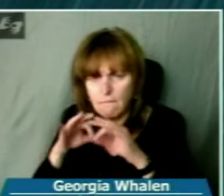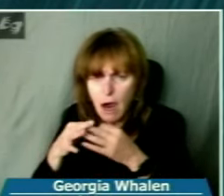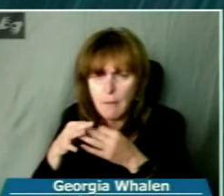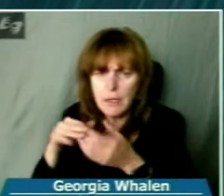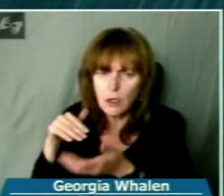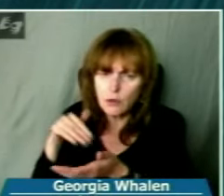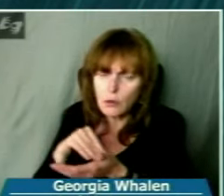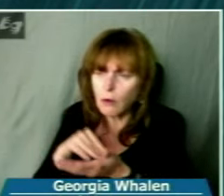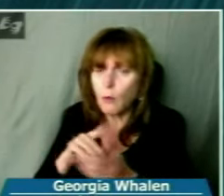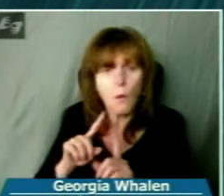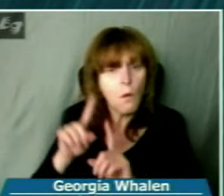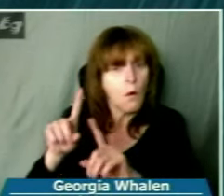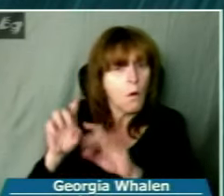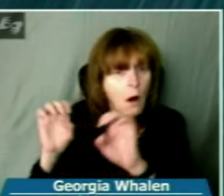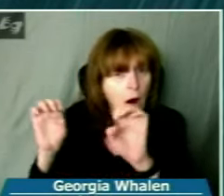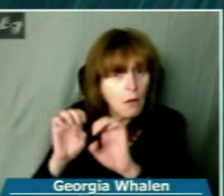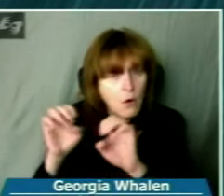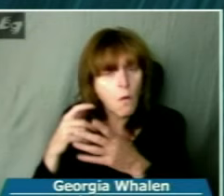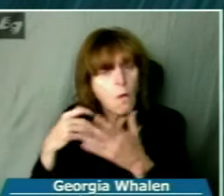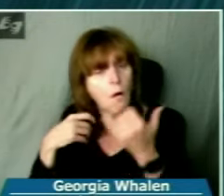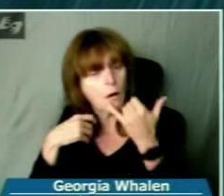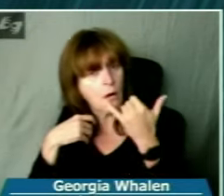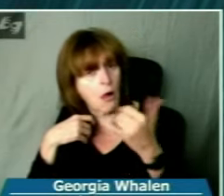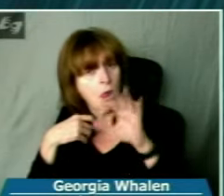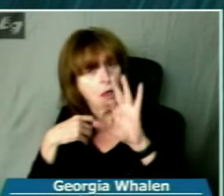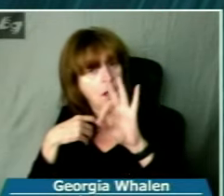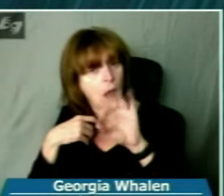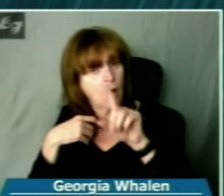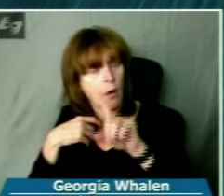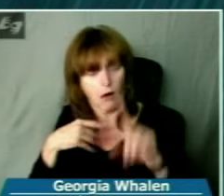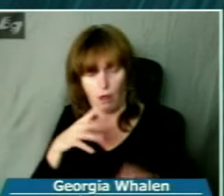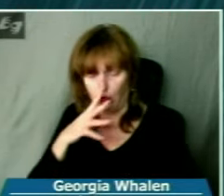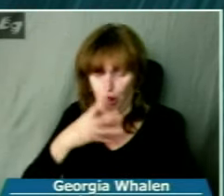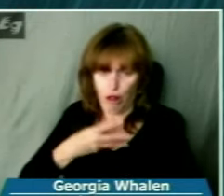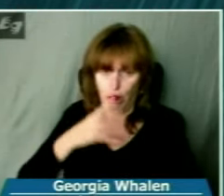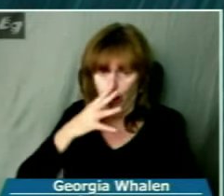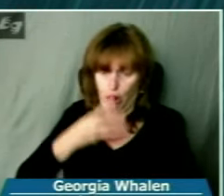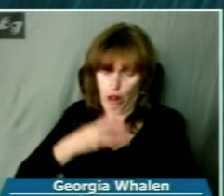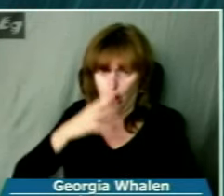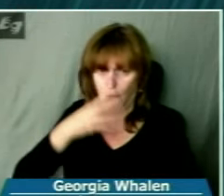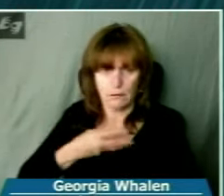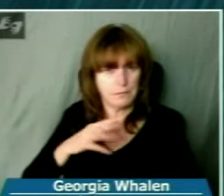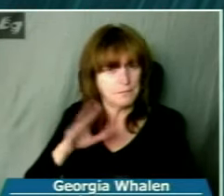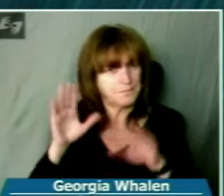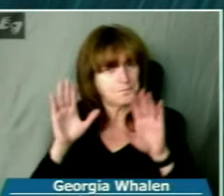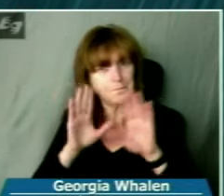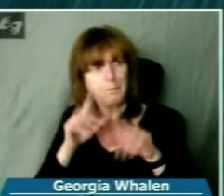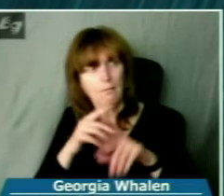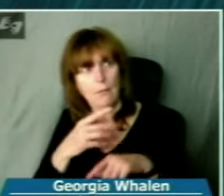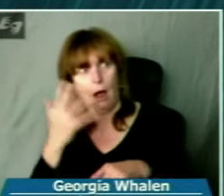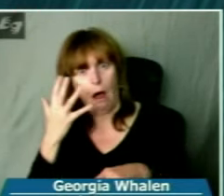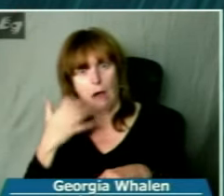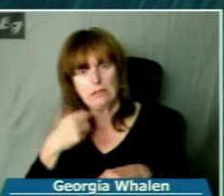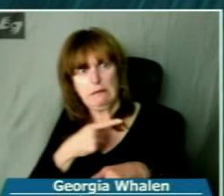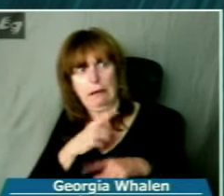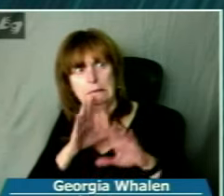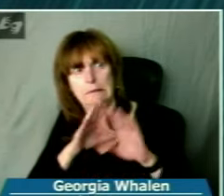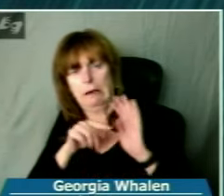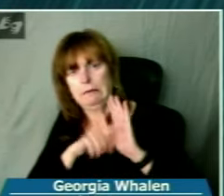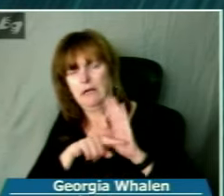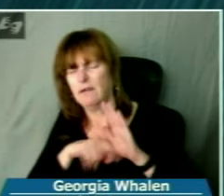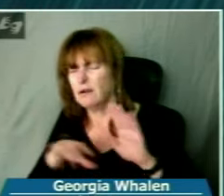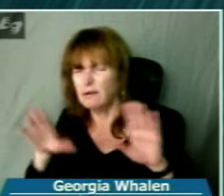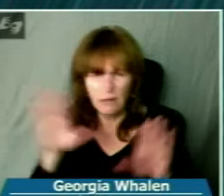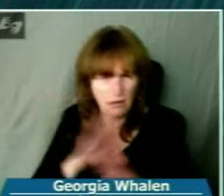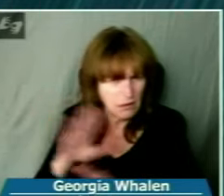paramedics, the ambulance. Do not ignore your health issues because you're worried about going to the hospital. Very important that you